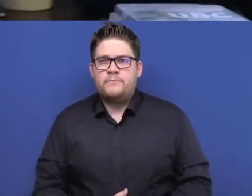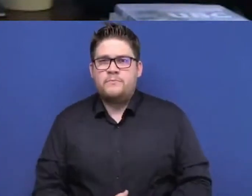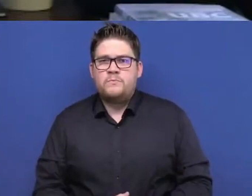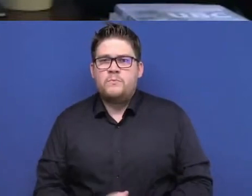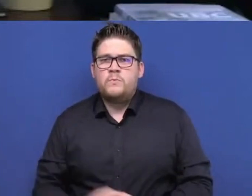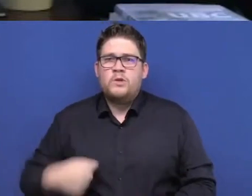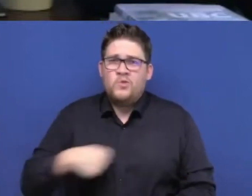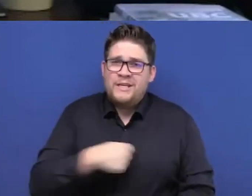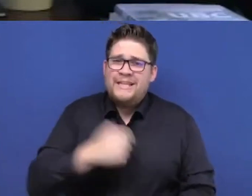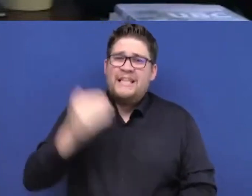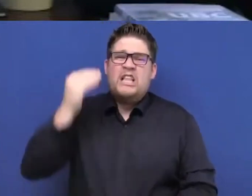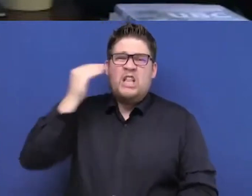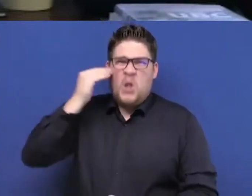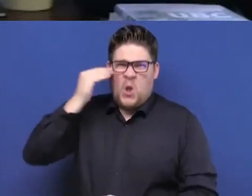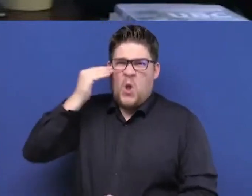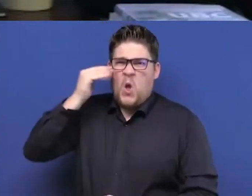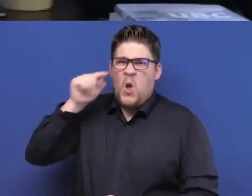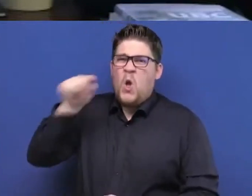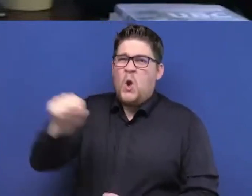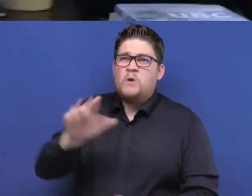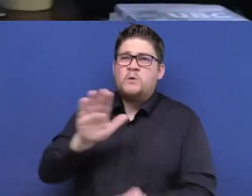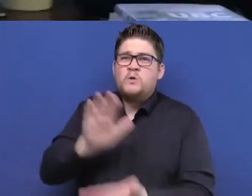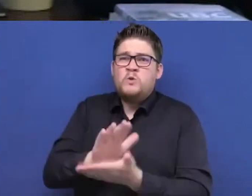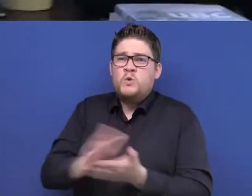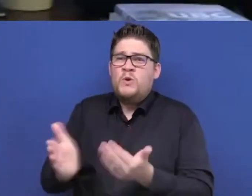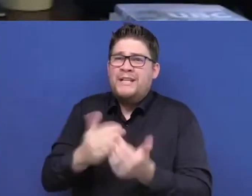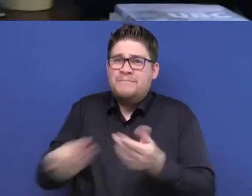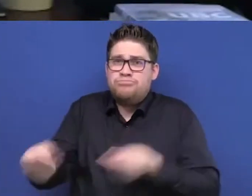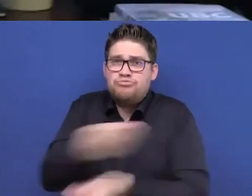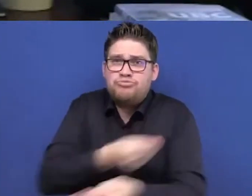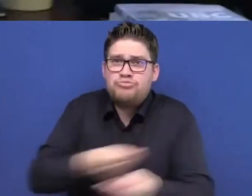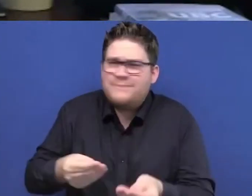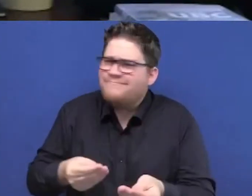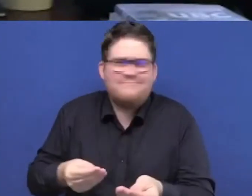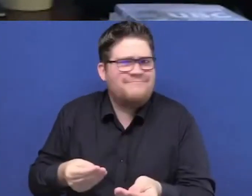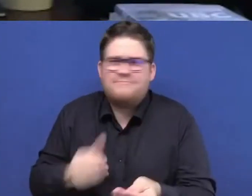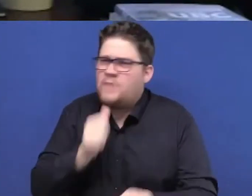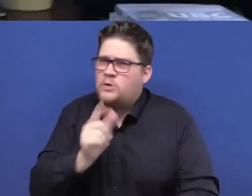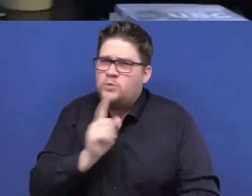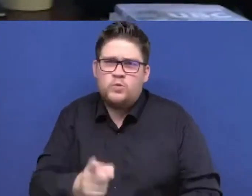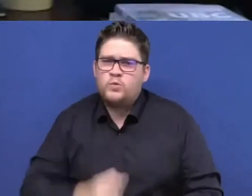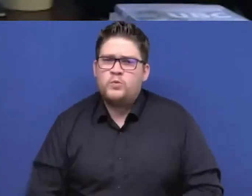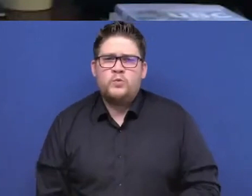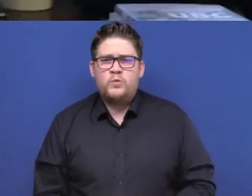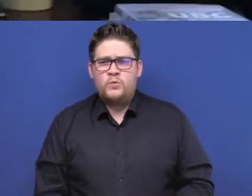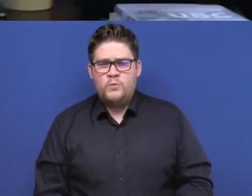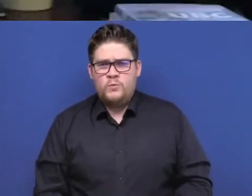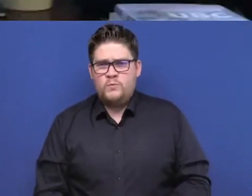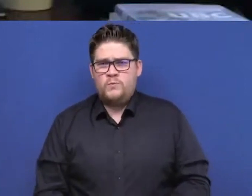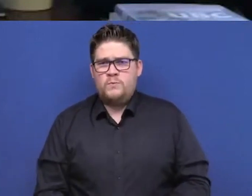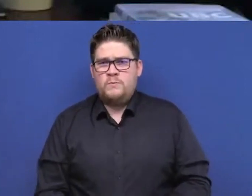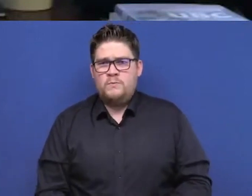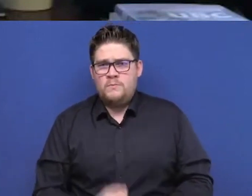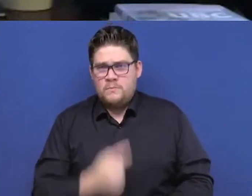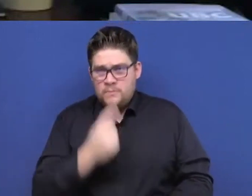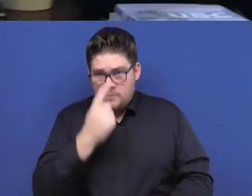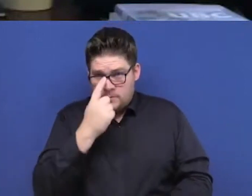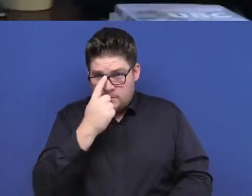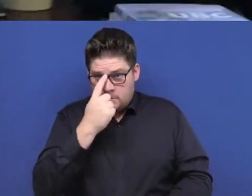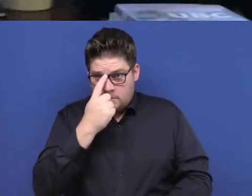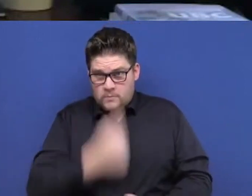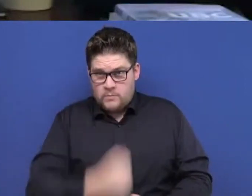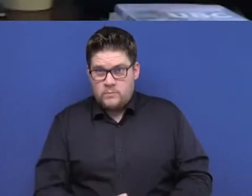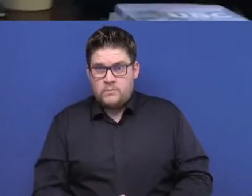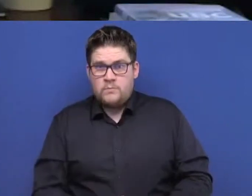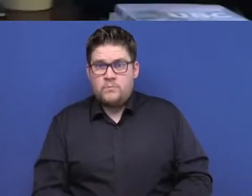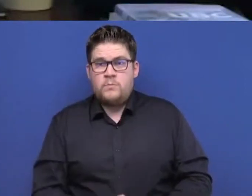in the schools reflects what's going on in the community. That's why it's so important for all of us to be immunized, everybody who's eligible. And